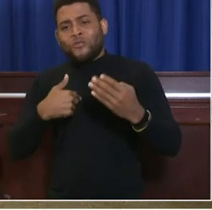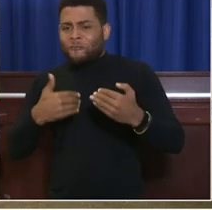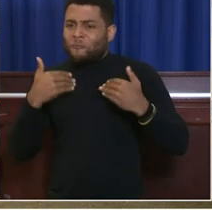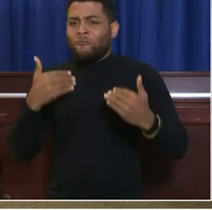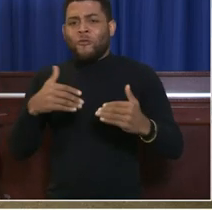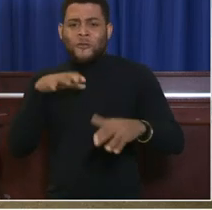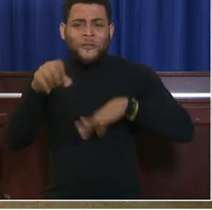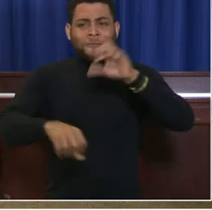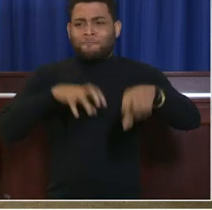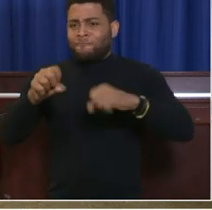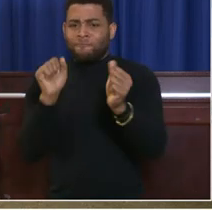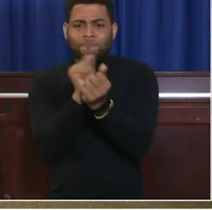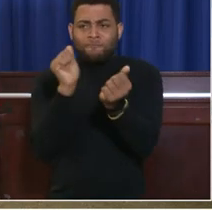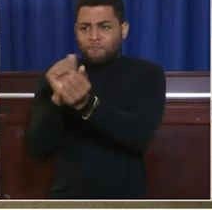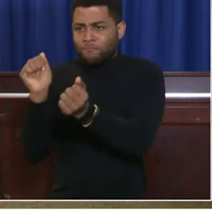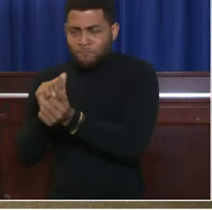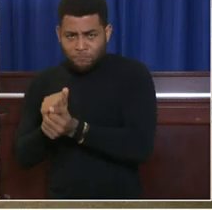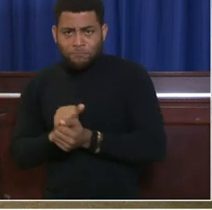prosecution takes place.